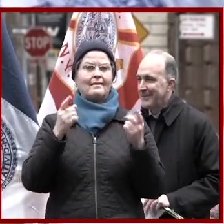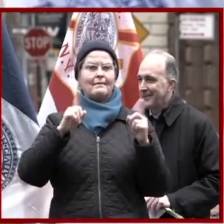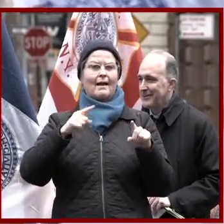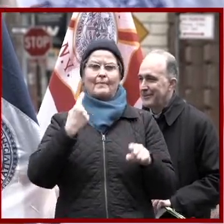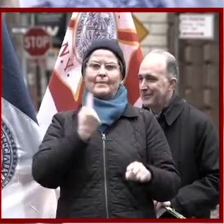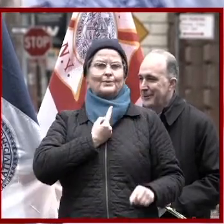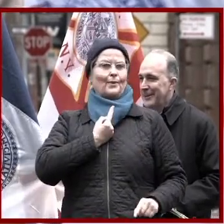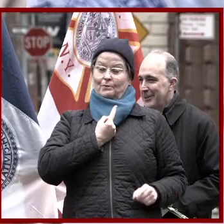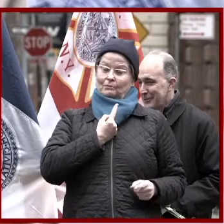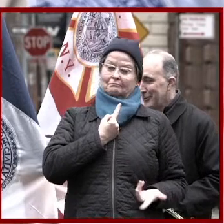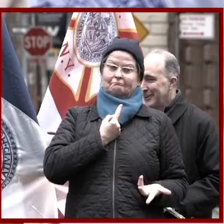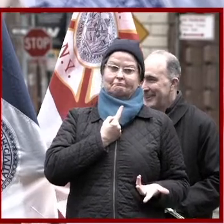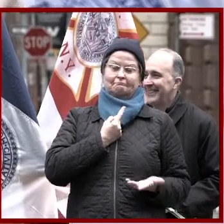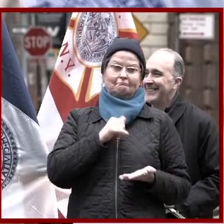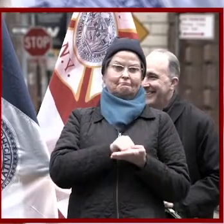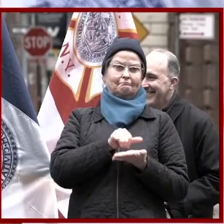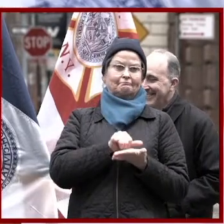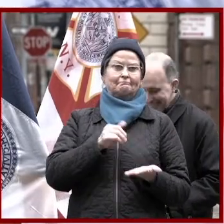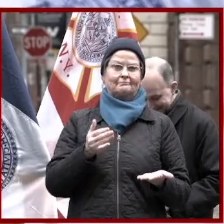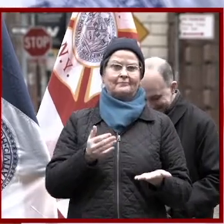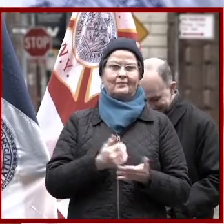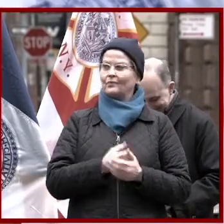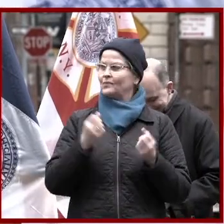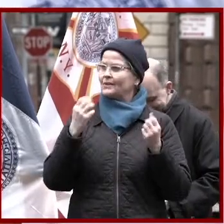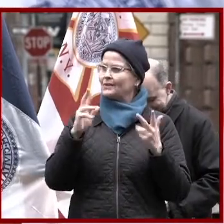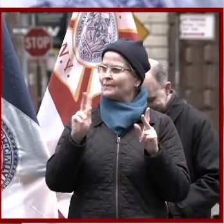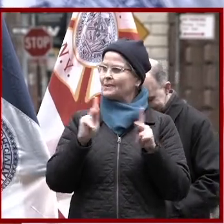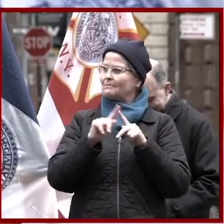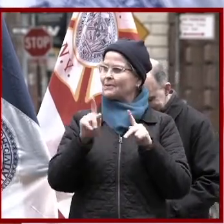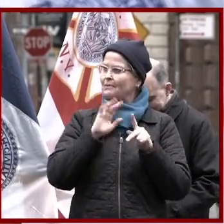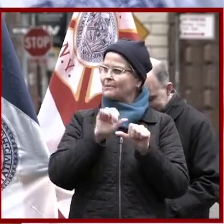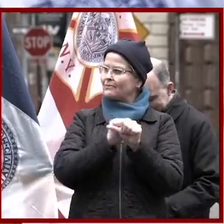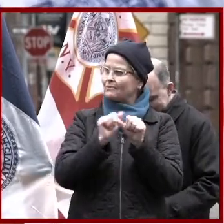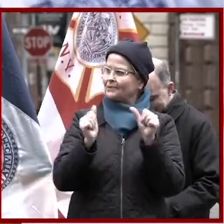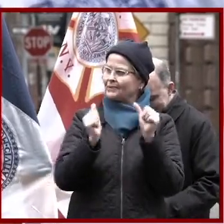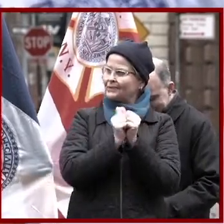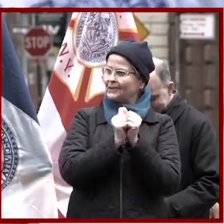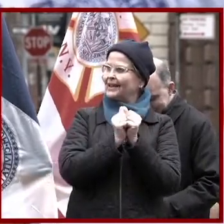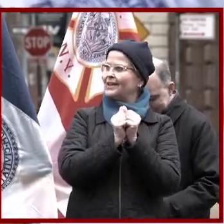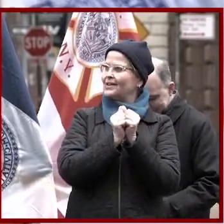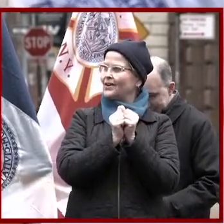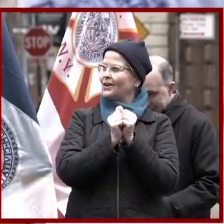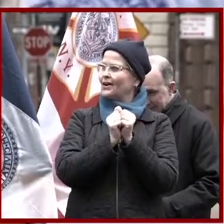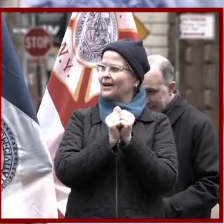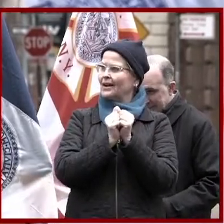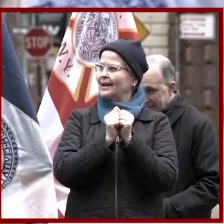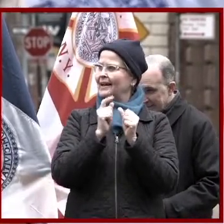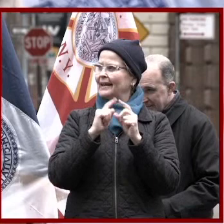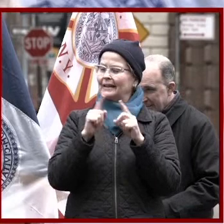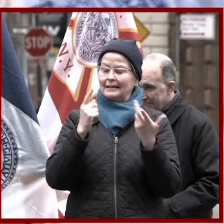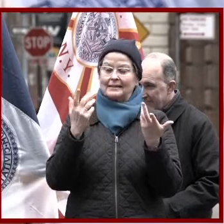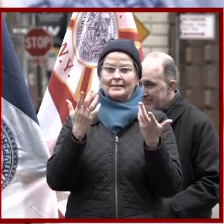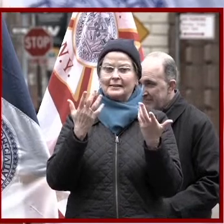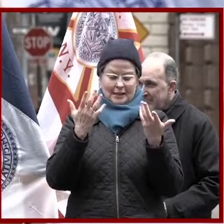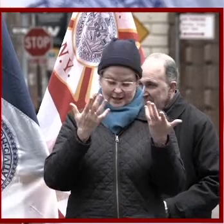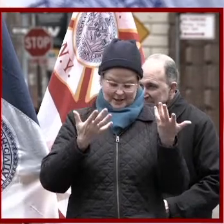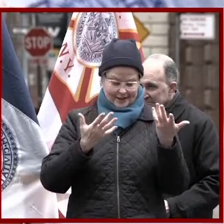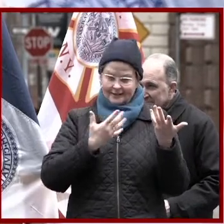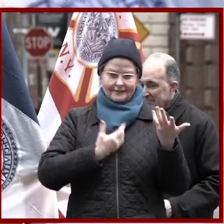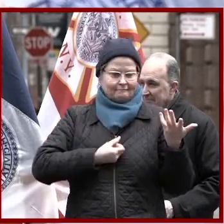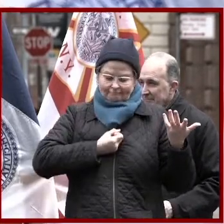any of this alone. And so many people have come together, and I cannot express my deep